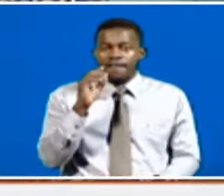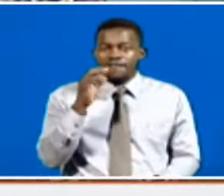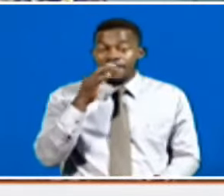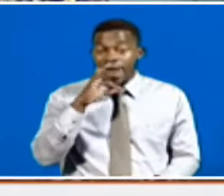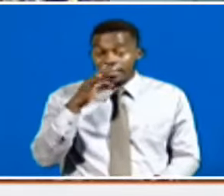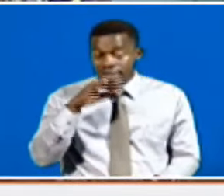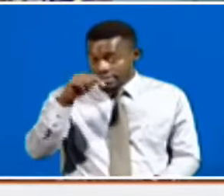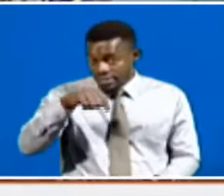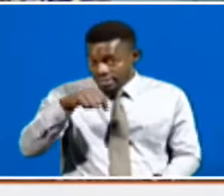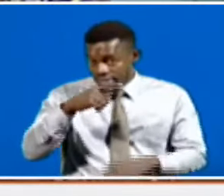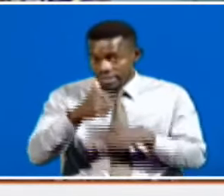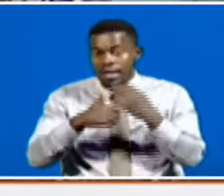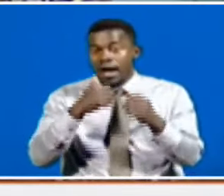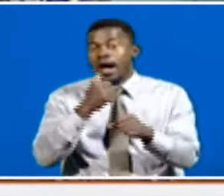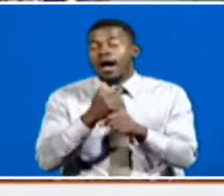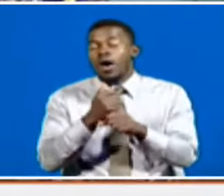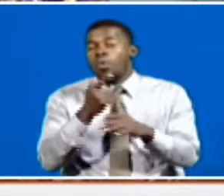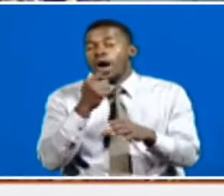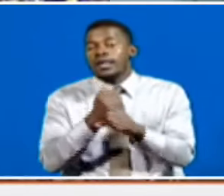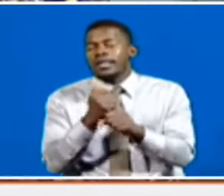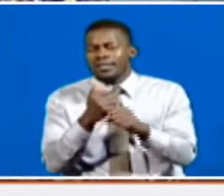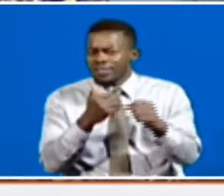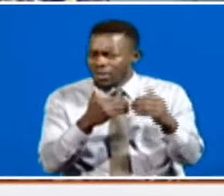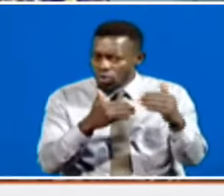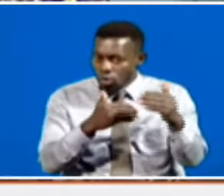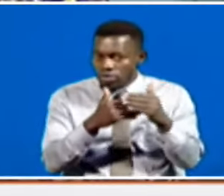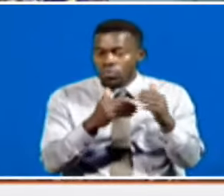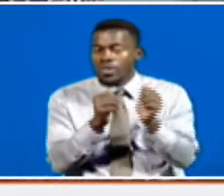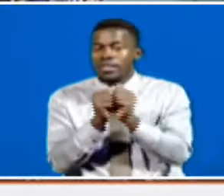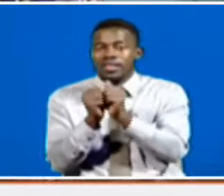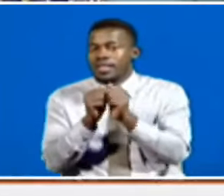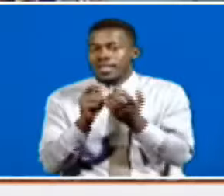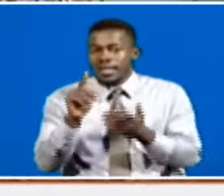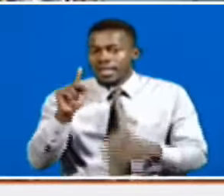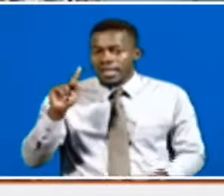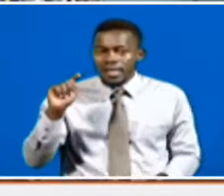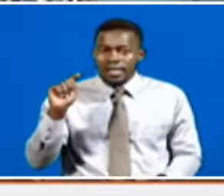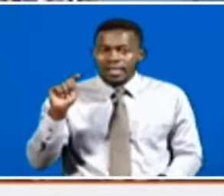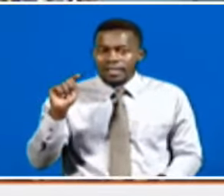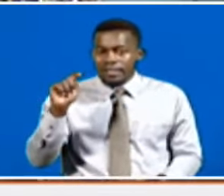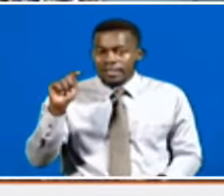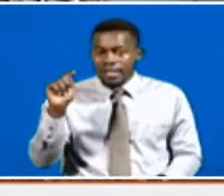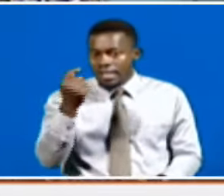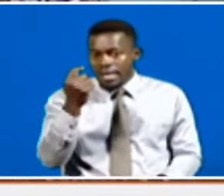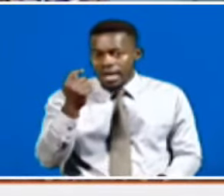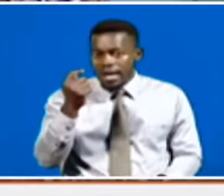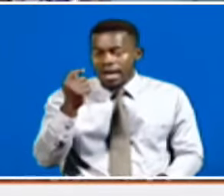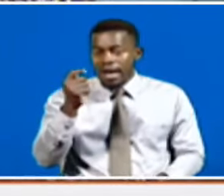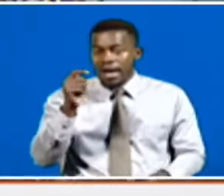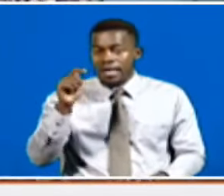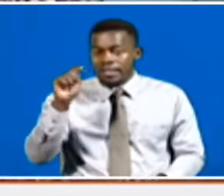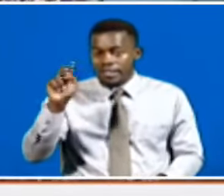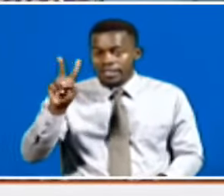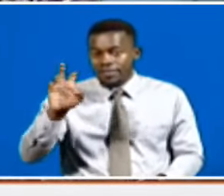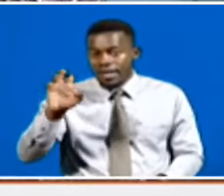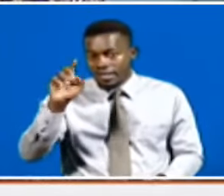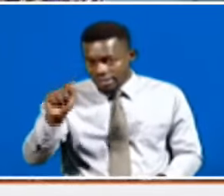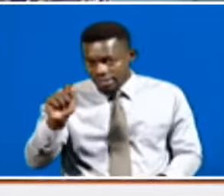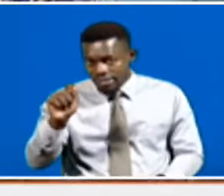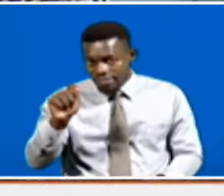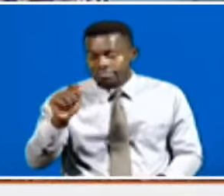working very closely together with the Kenya Association of Technical Trainers, who are our TVET institutions, National Chamber of Commerce